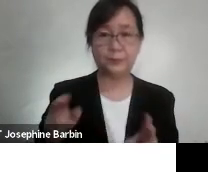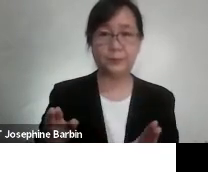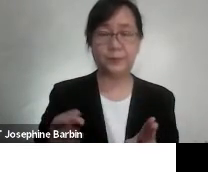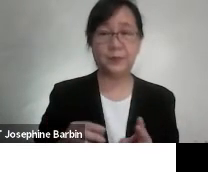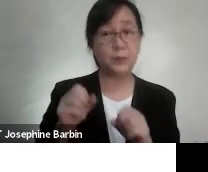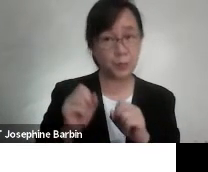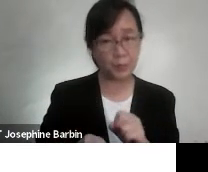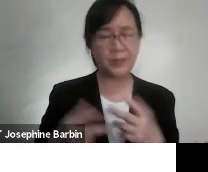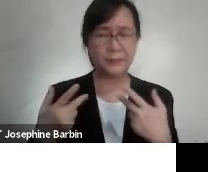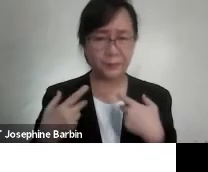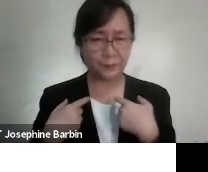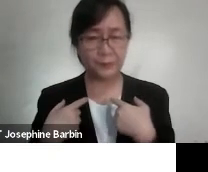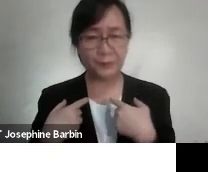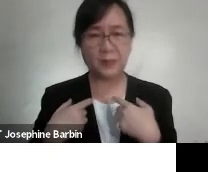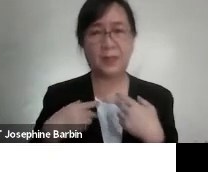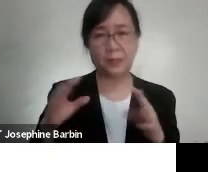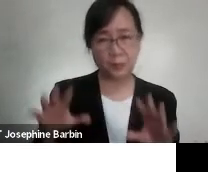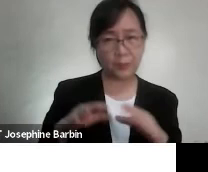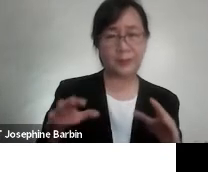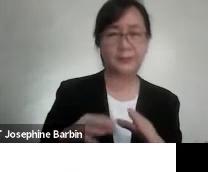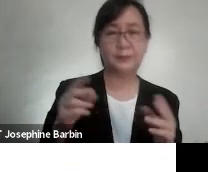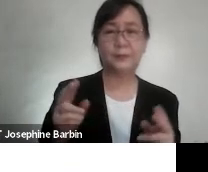So there's some work for us to do there